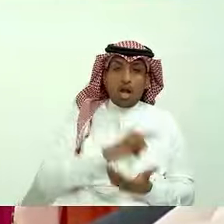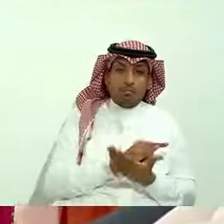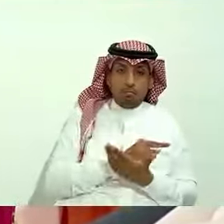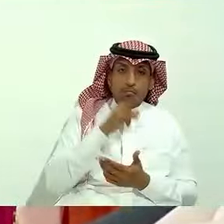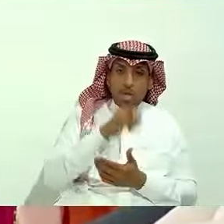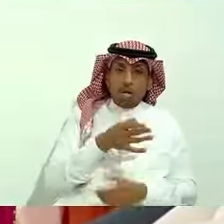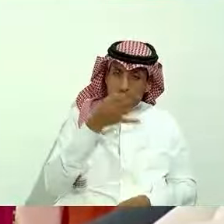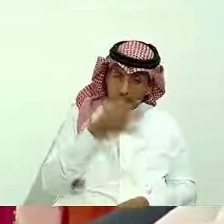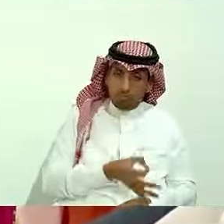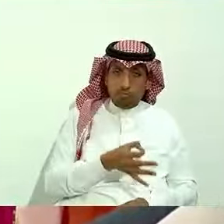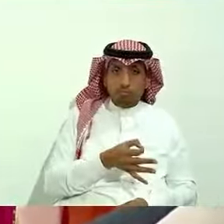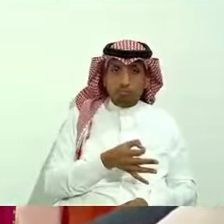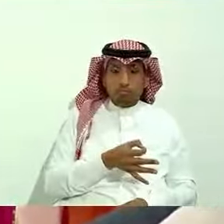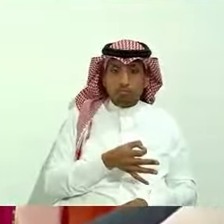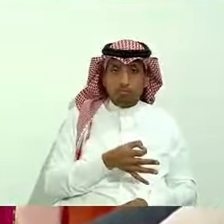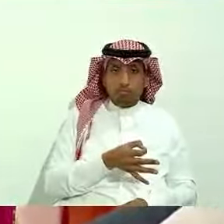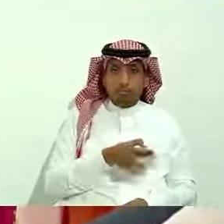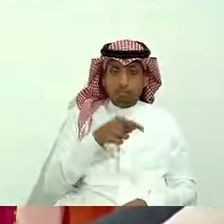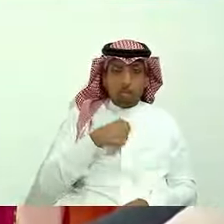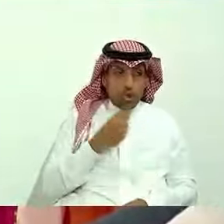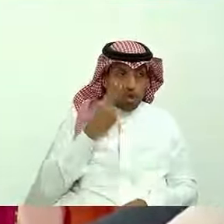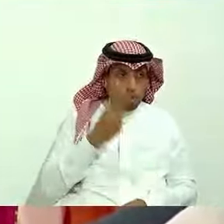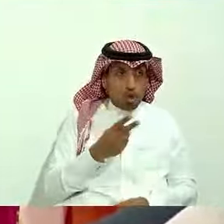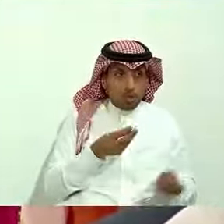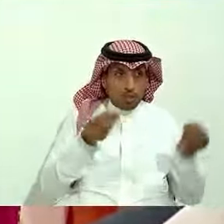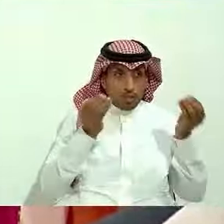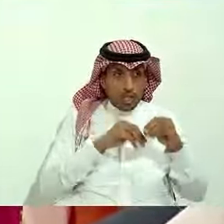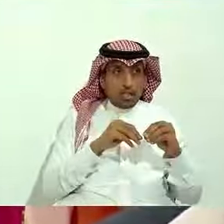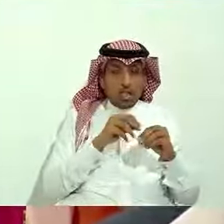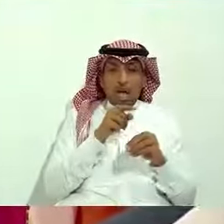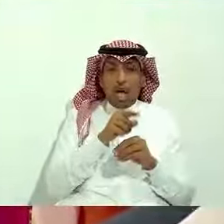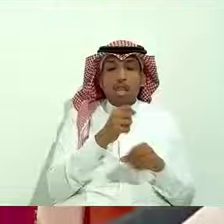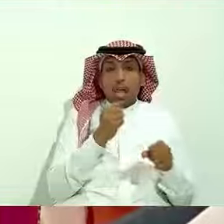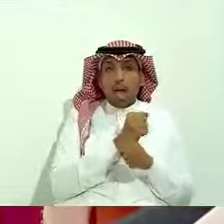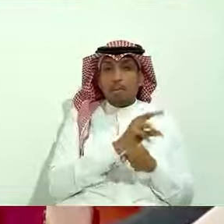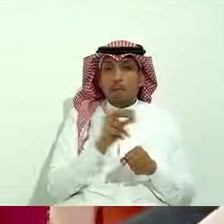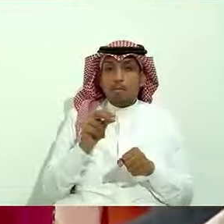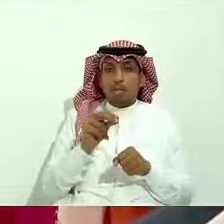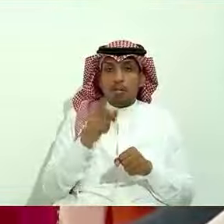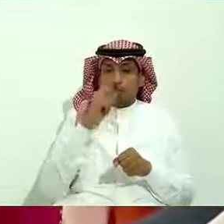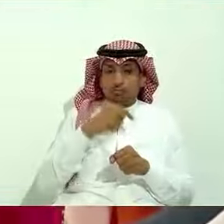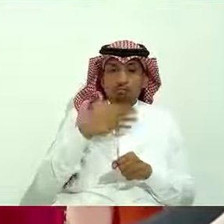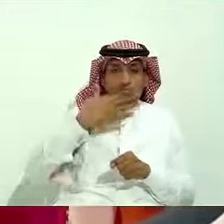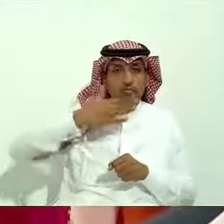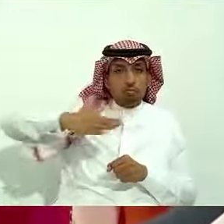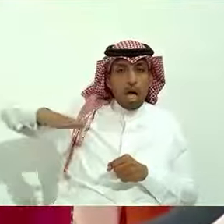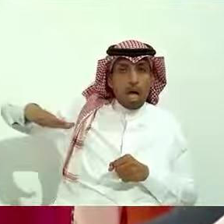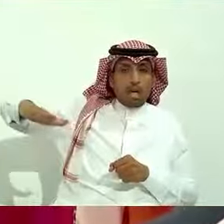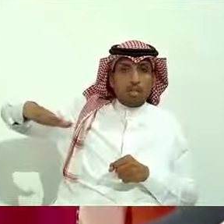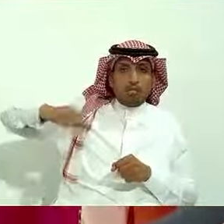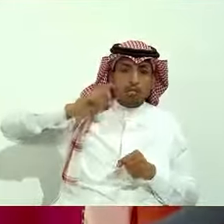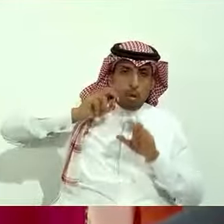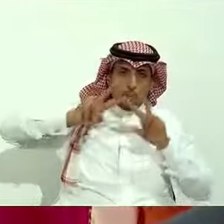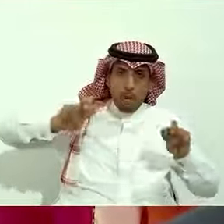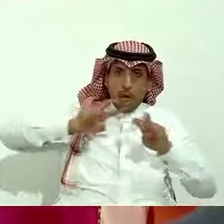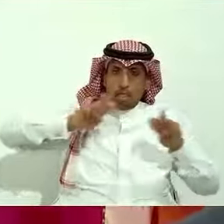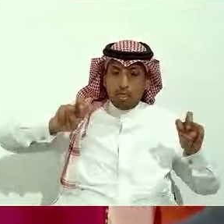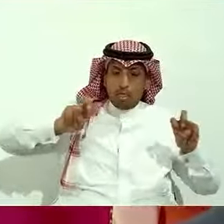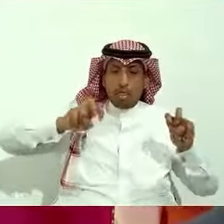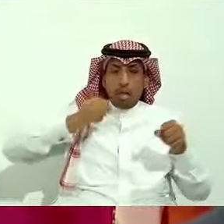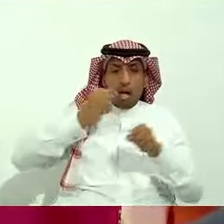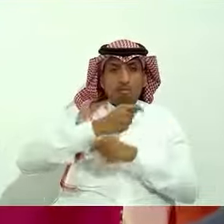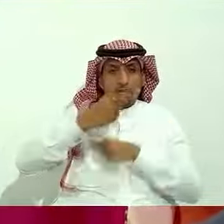something that's the more you look into it, it's like a sea or an ocean rather of research. It's not something that can